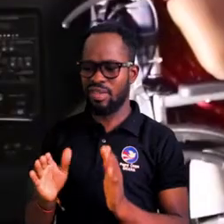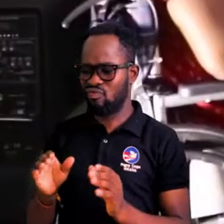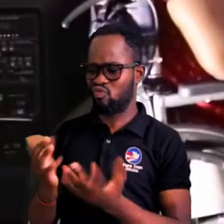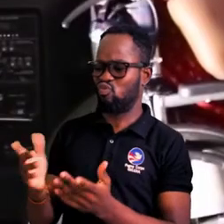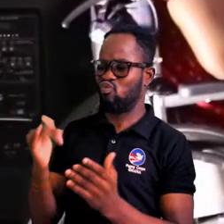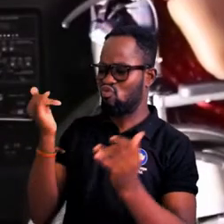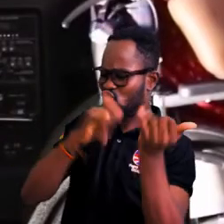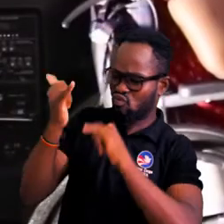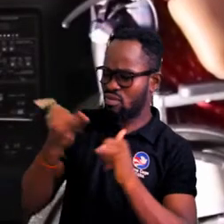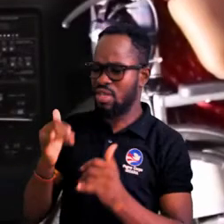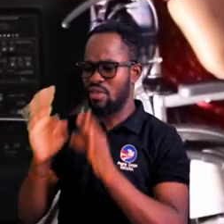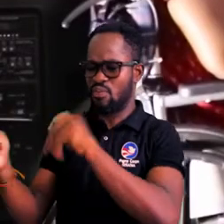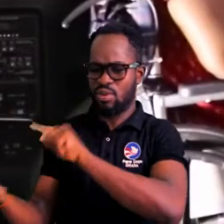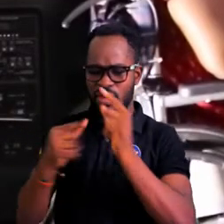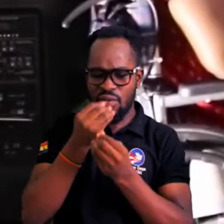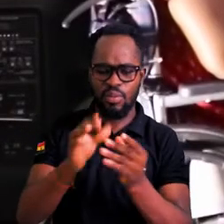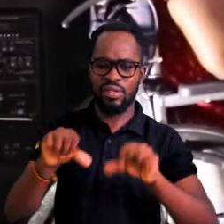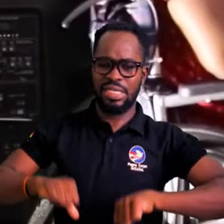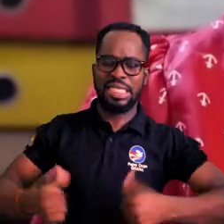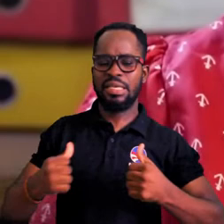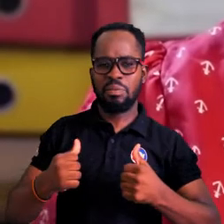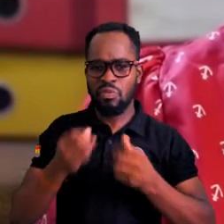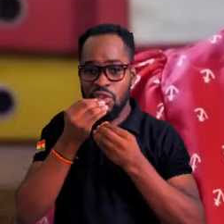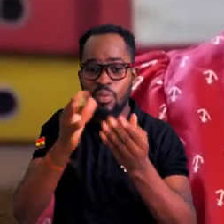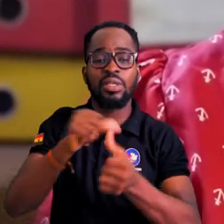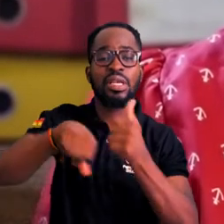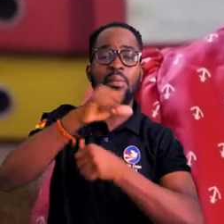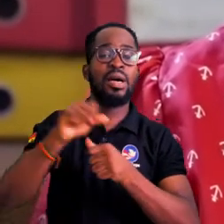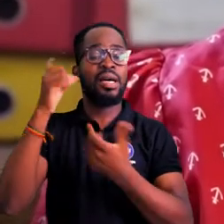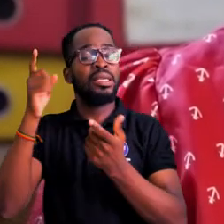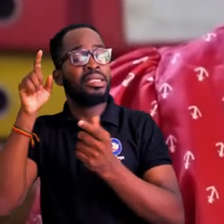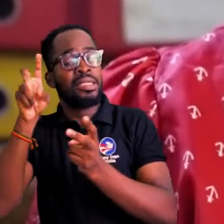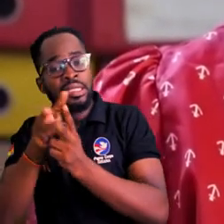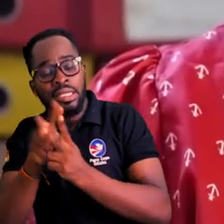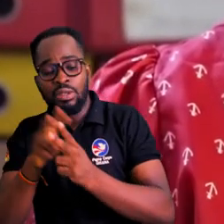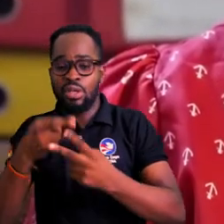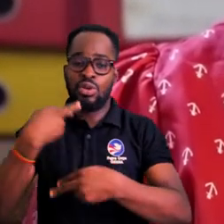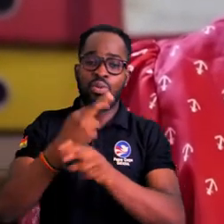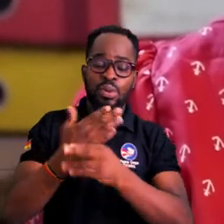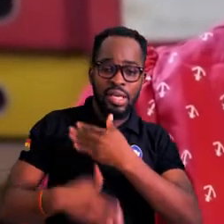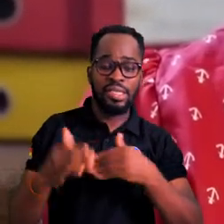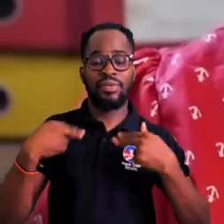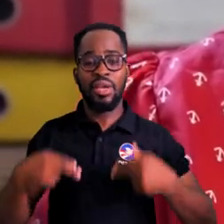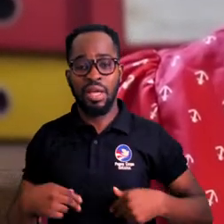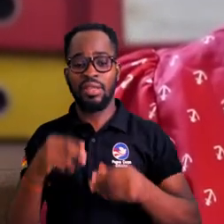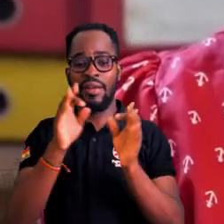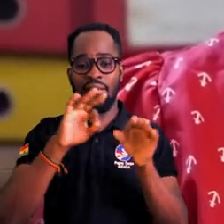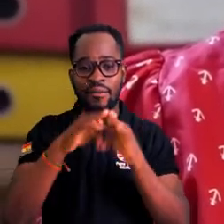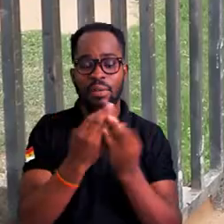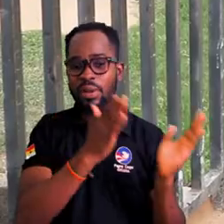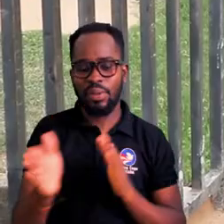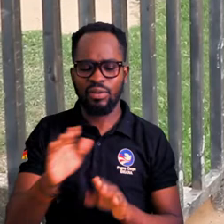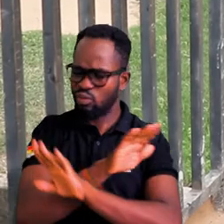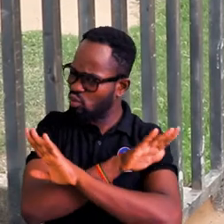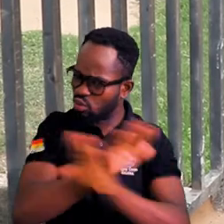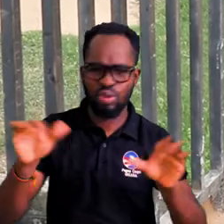to miseducate or deny a person with disability information about sexual and reproductive health or family planning.